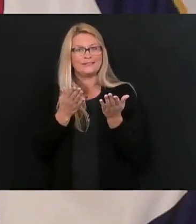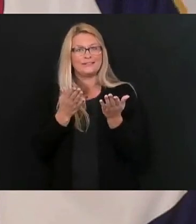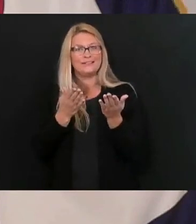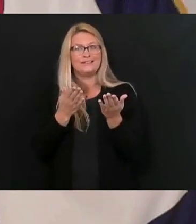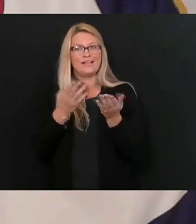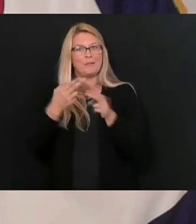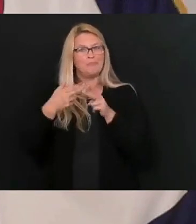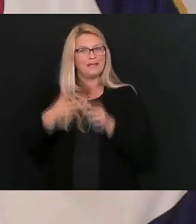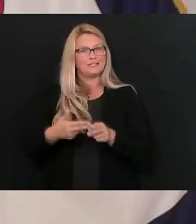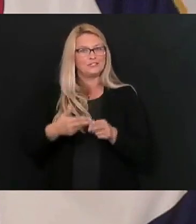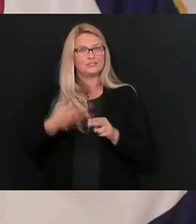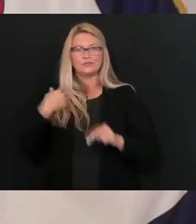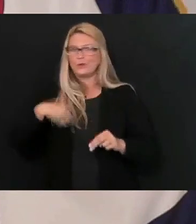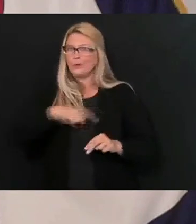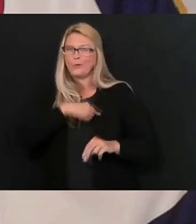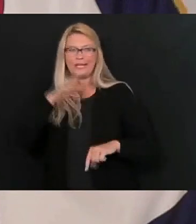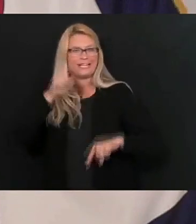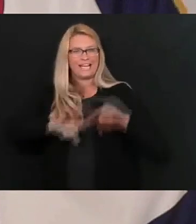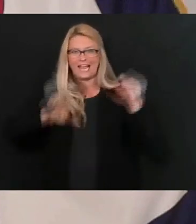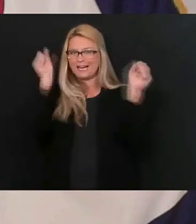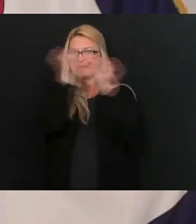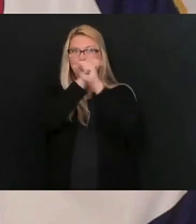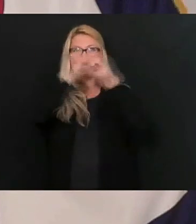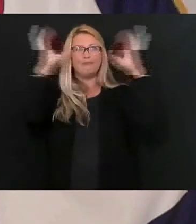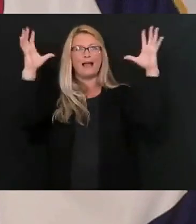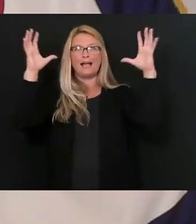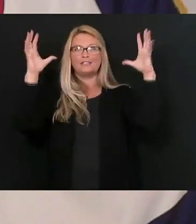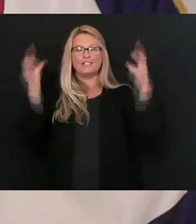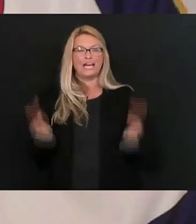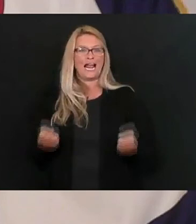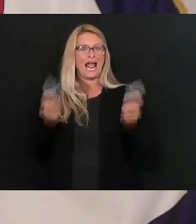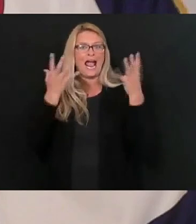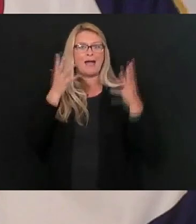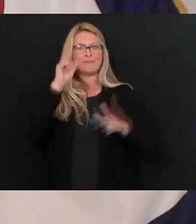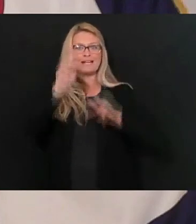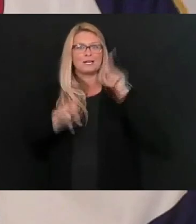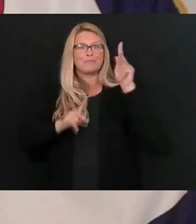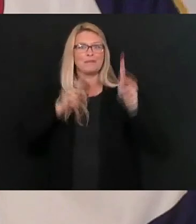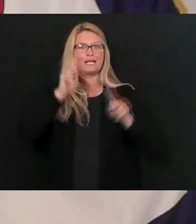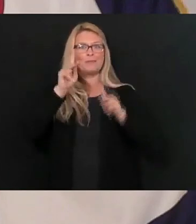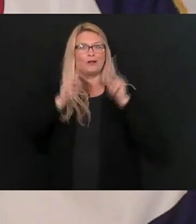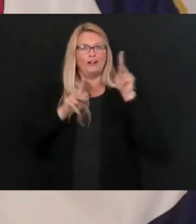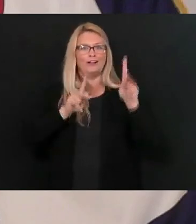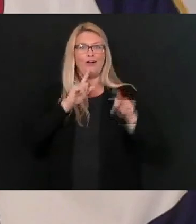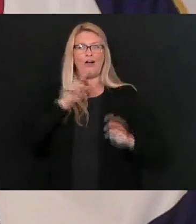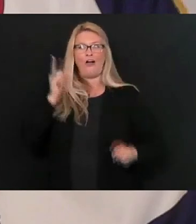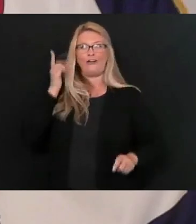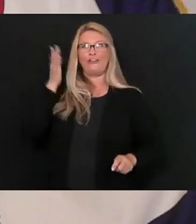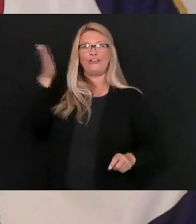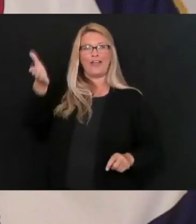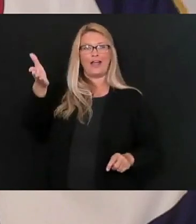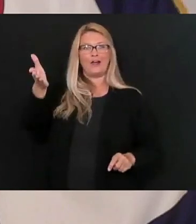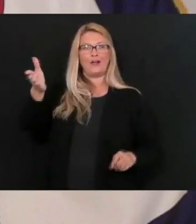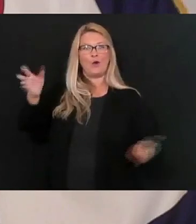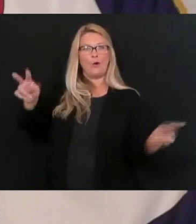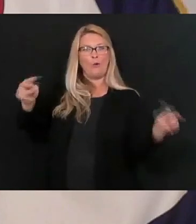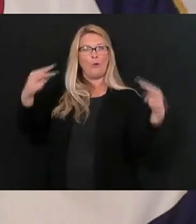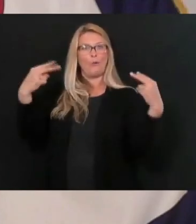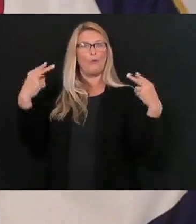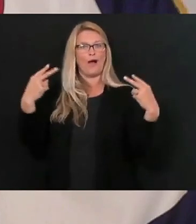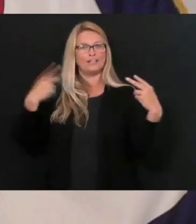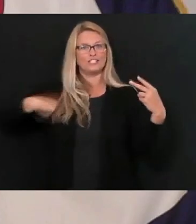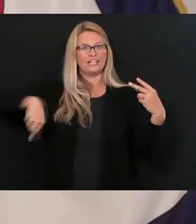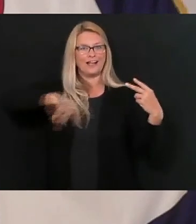we really can't quite imagine how many people are really back there and are really watching us